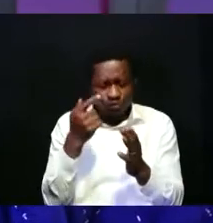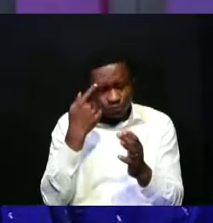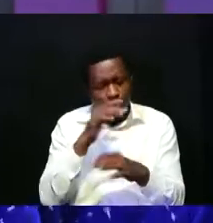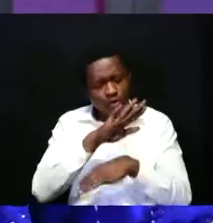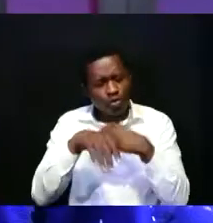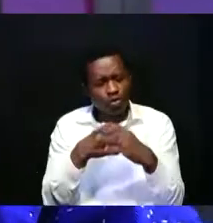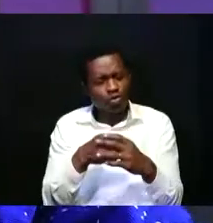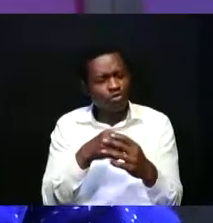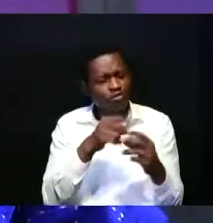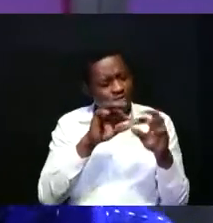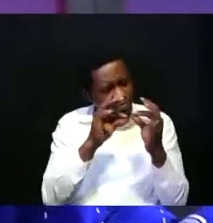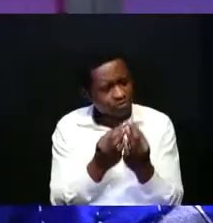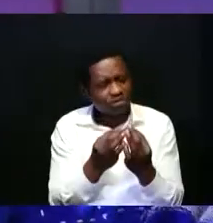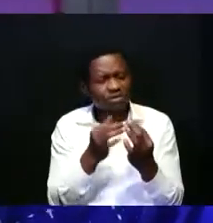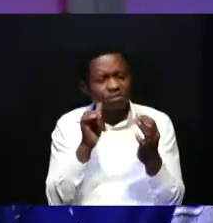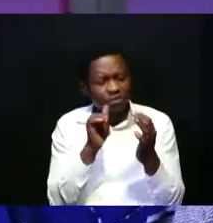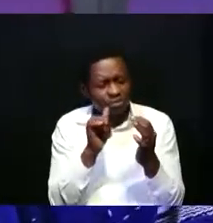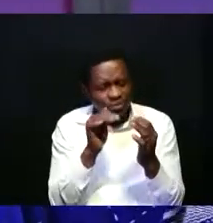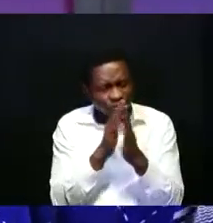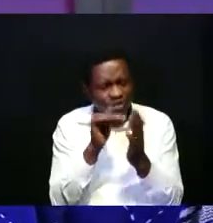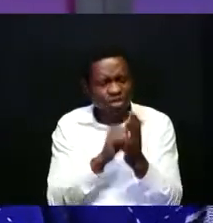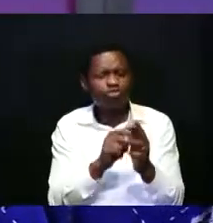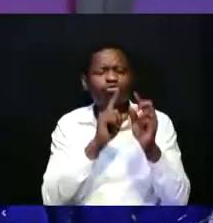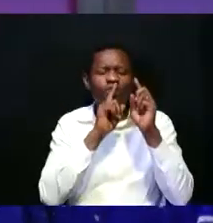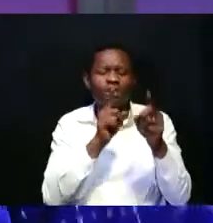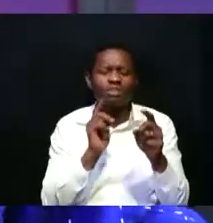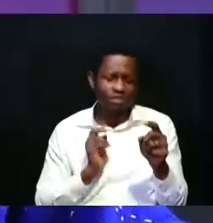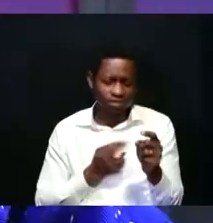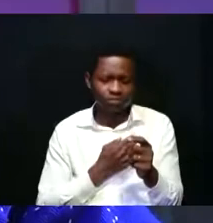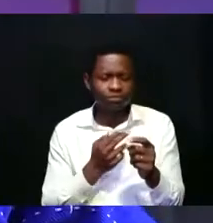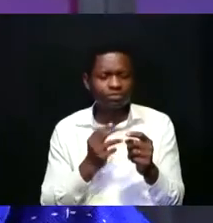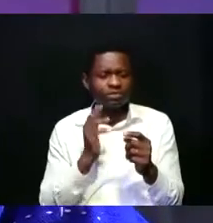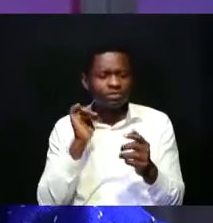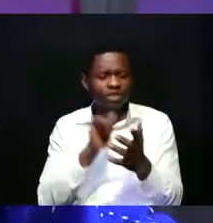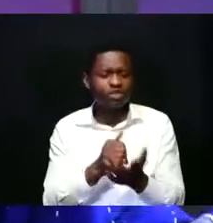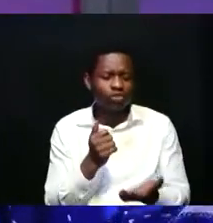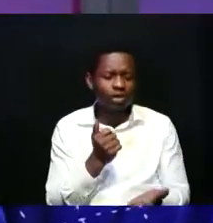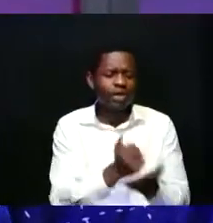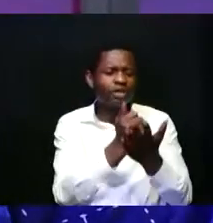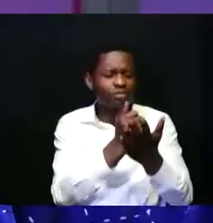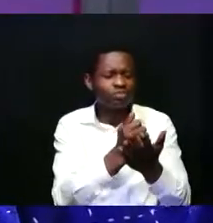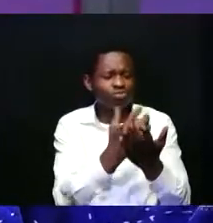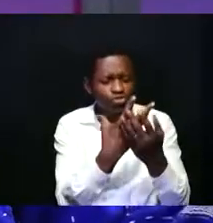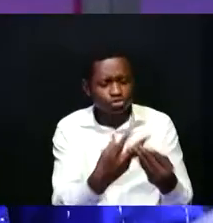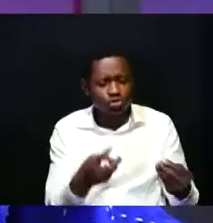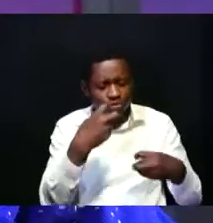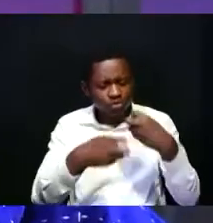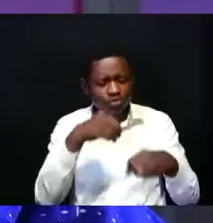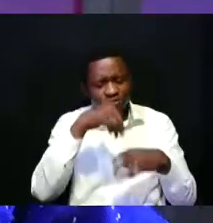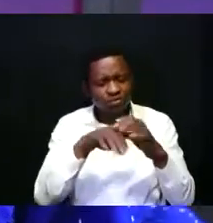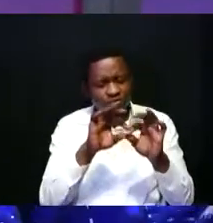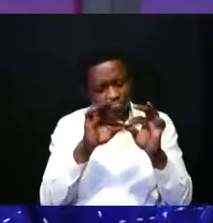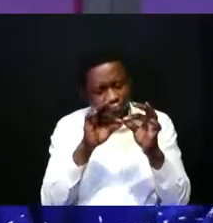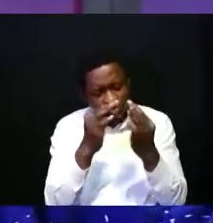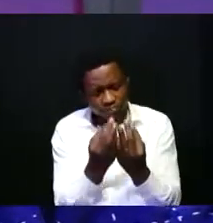you will answer us, Lord. And that you will intervene in such families. Yes. That you will bring back oneness.